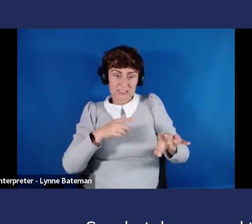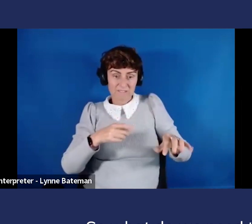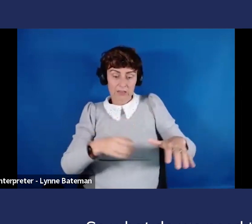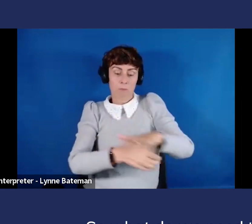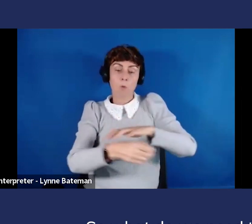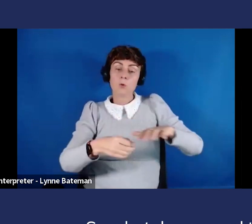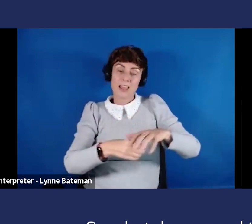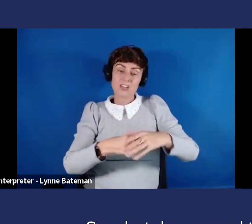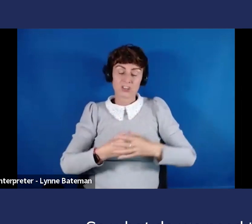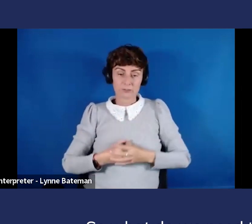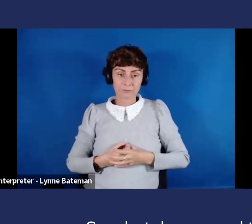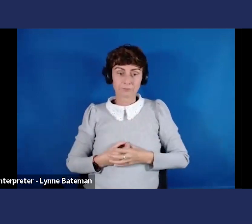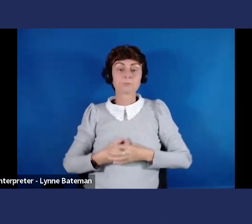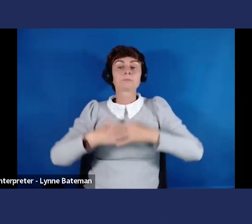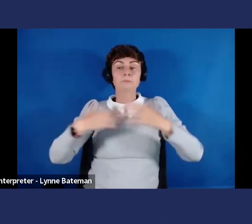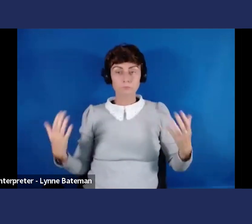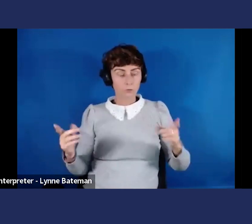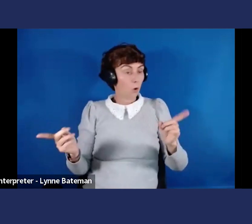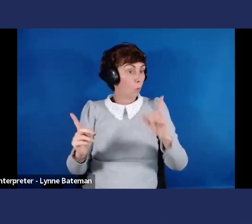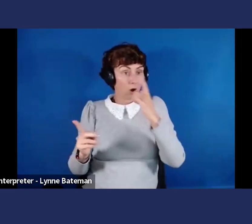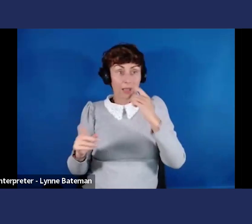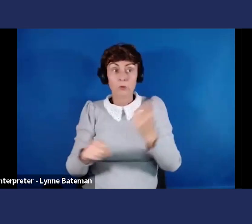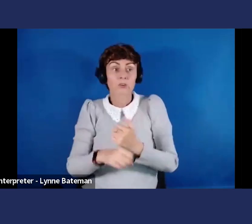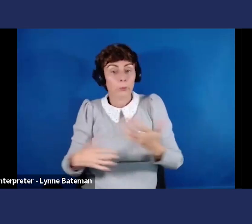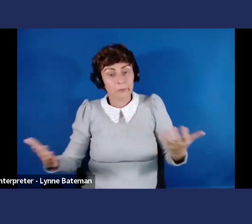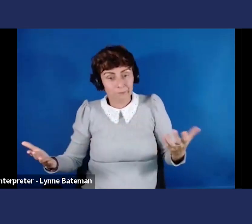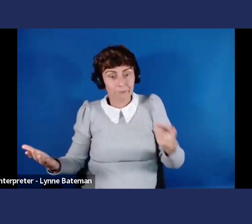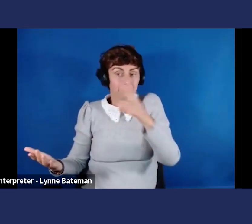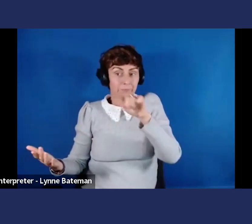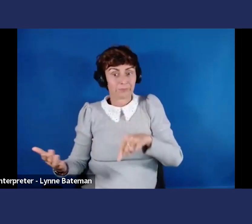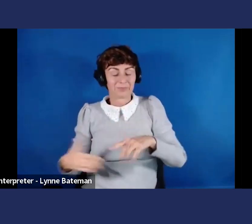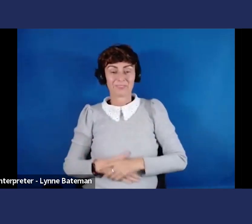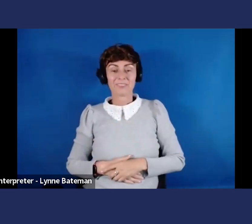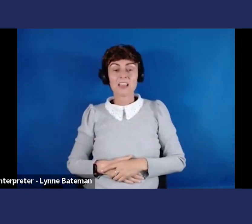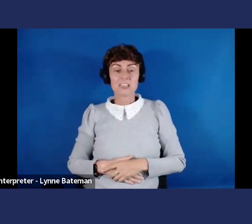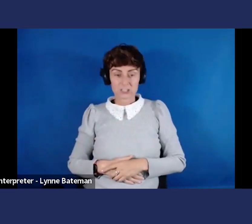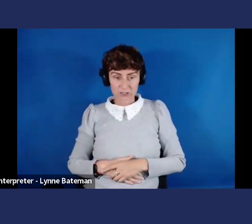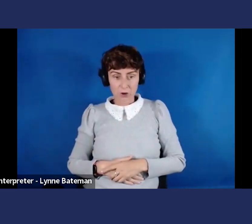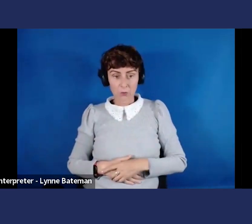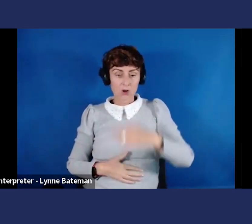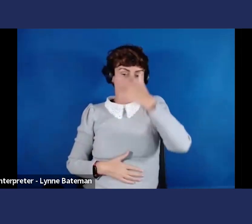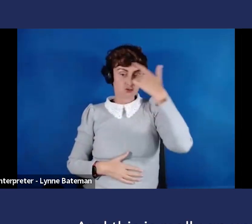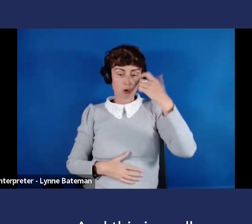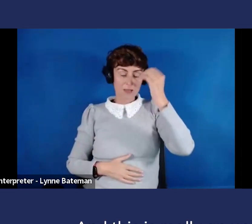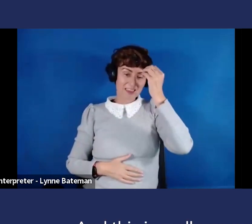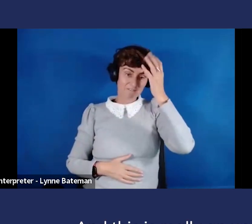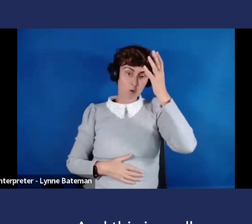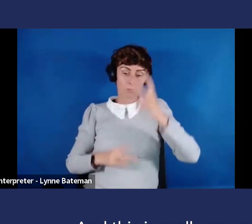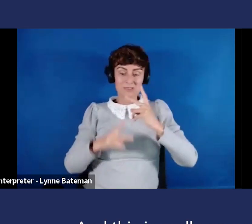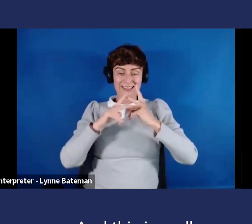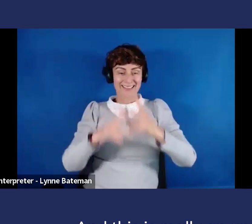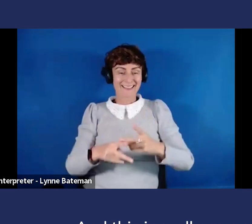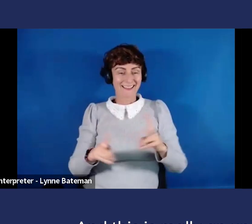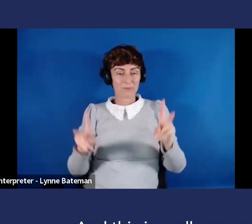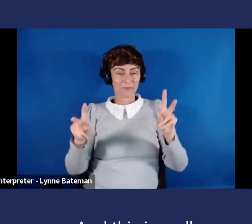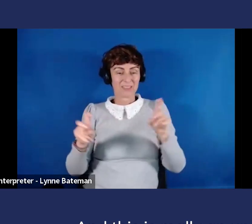need to do to try and tackle birth trauma? Well, there's this concept of trauma-informed care. And this is really